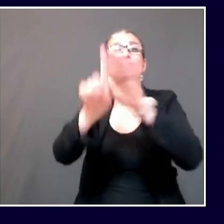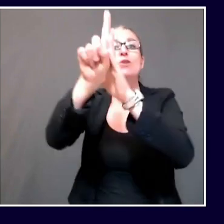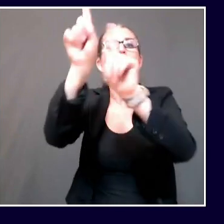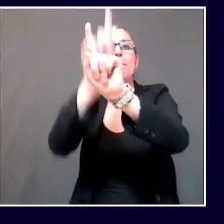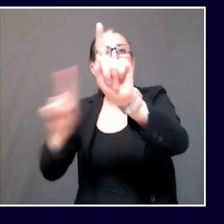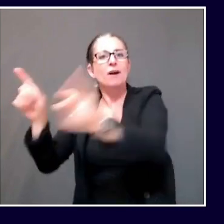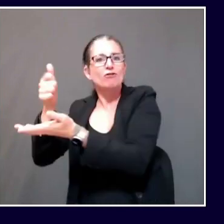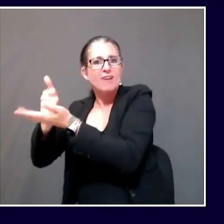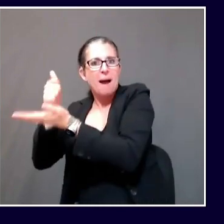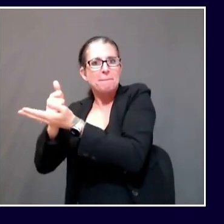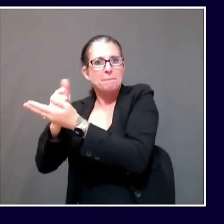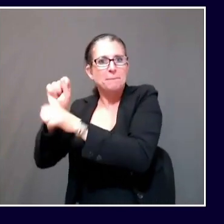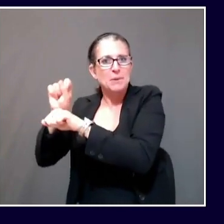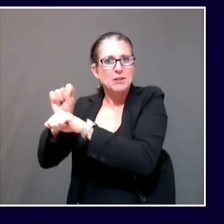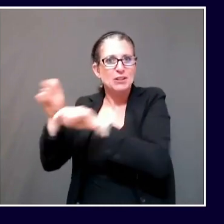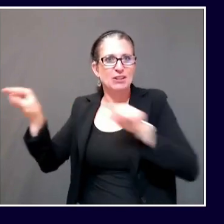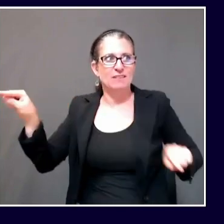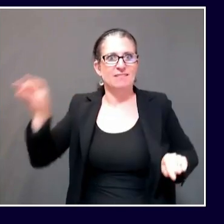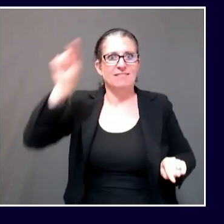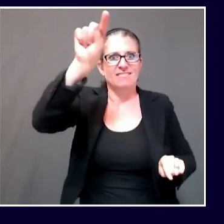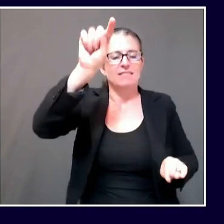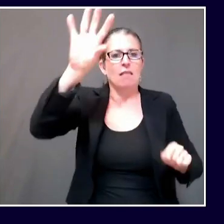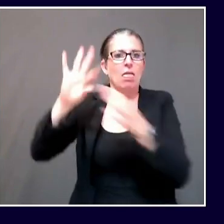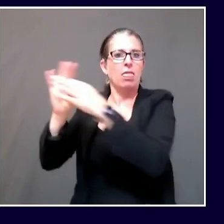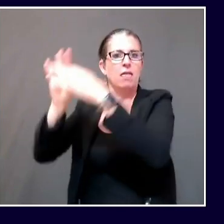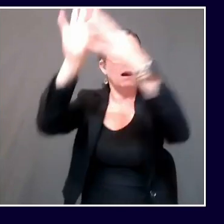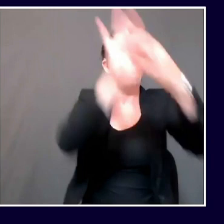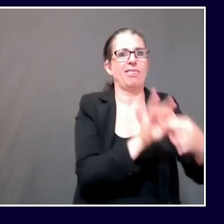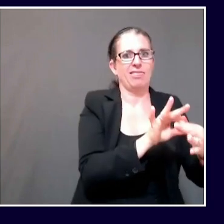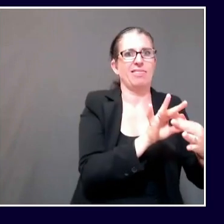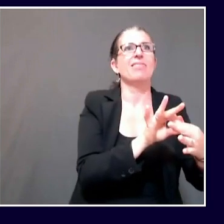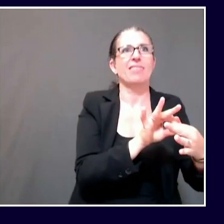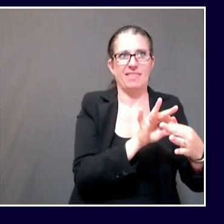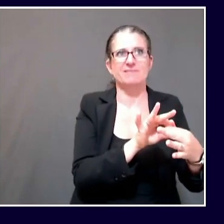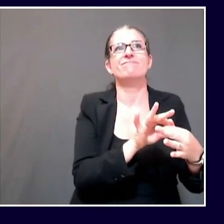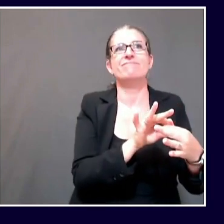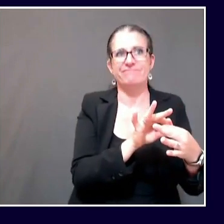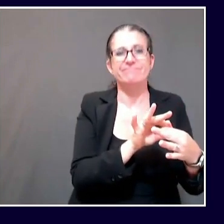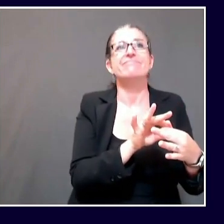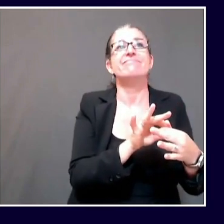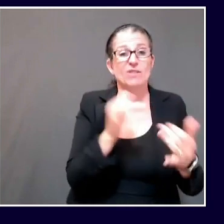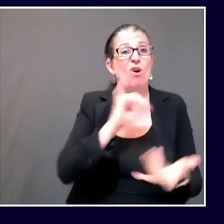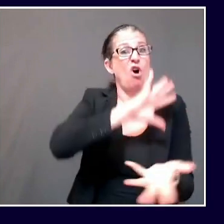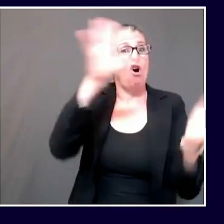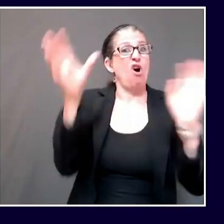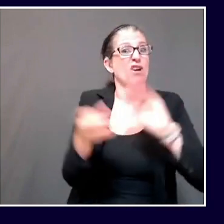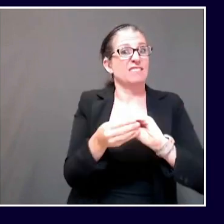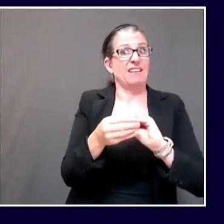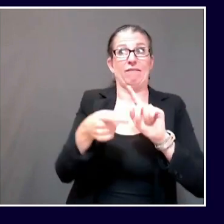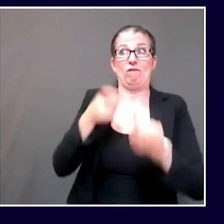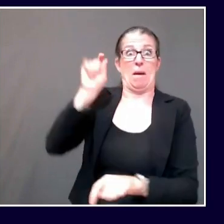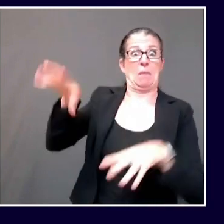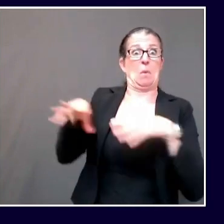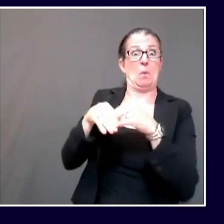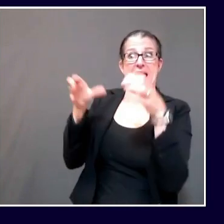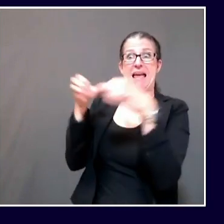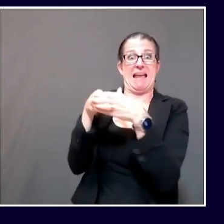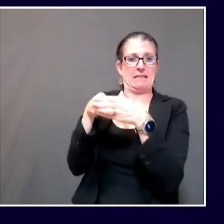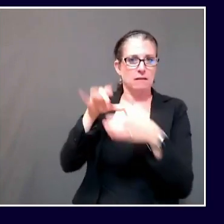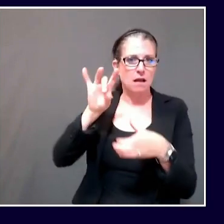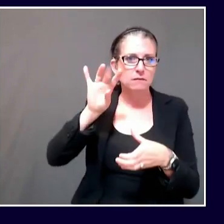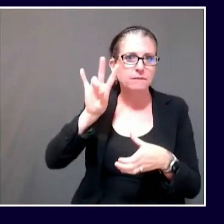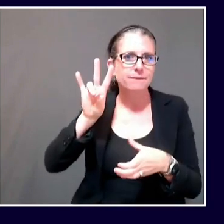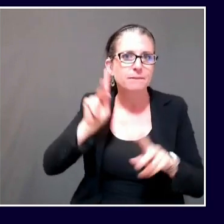as I mentioned, there are 87 cases now in total linked to this outbreak. 30 of them are what are called primary